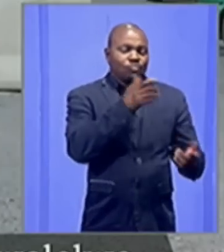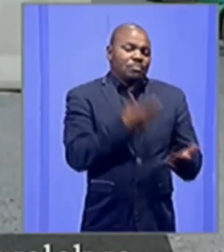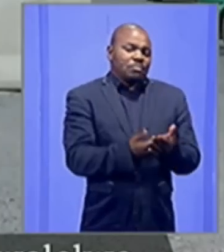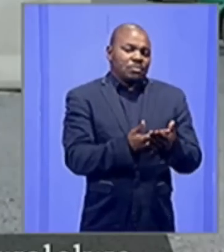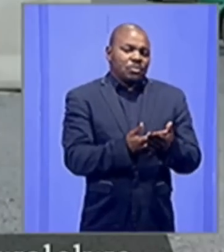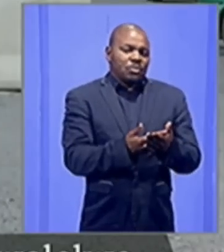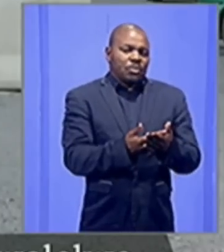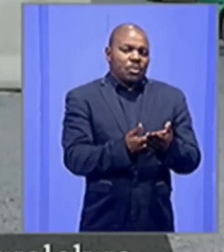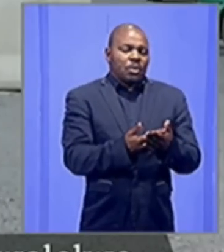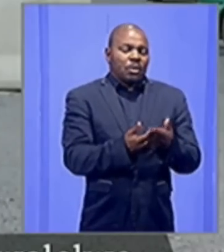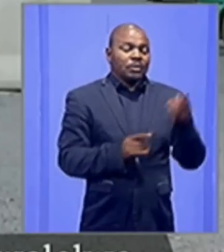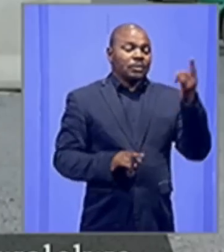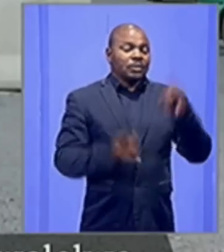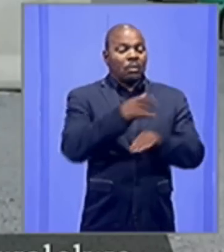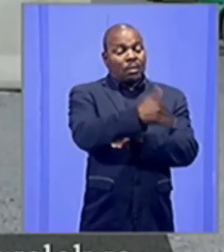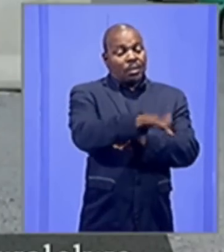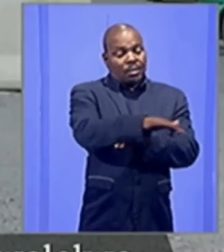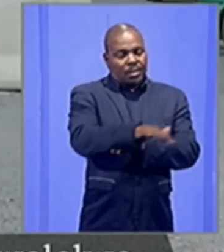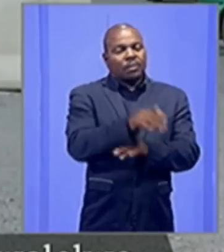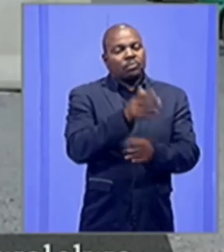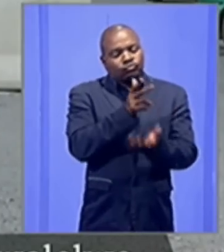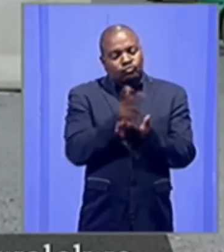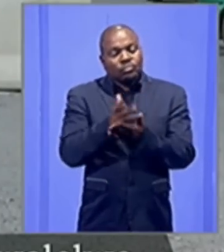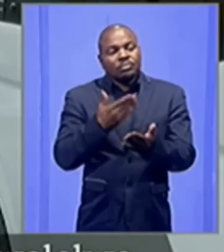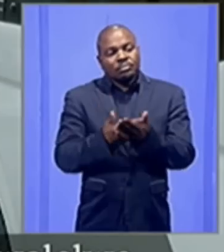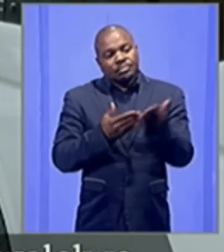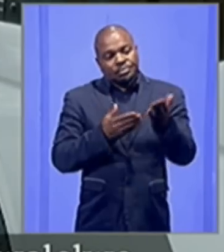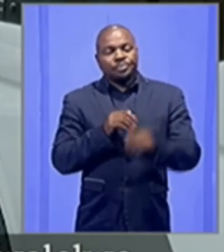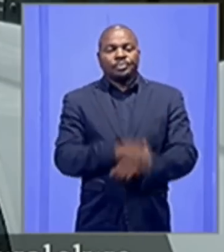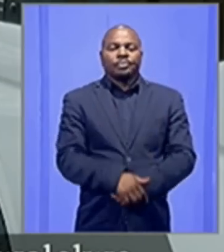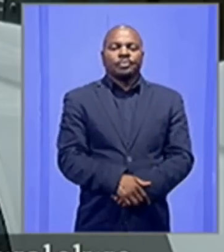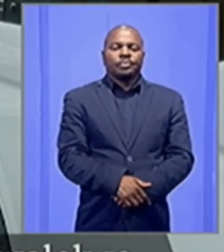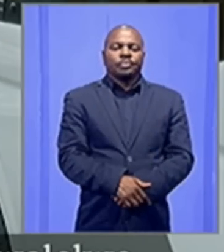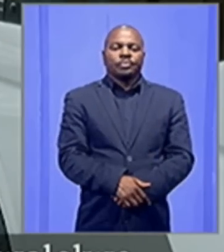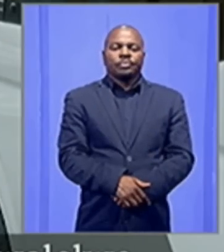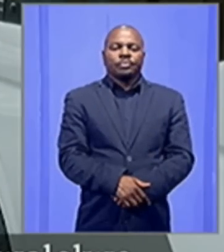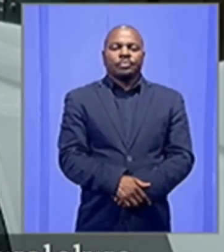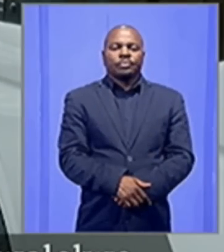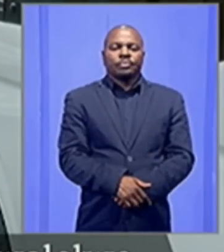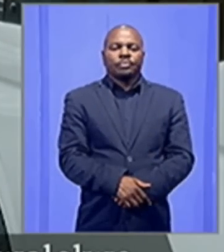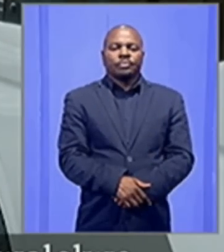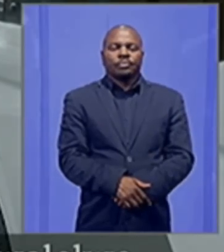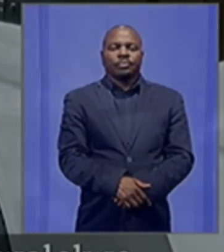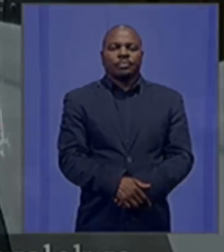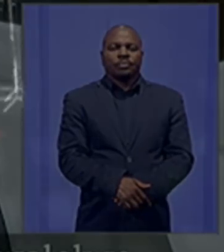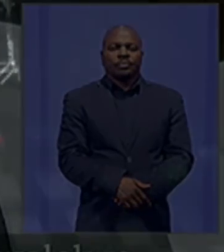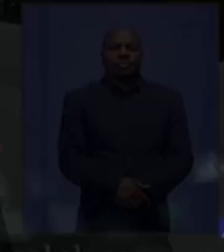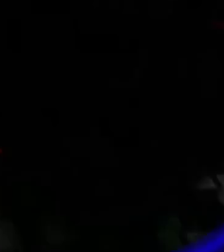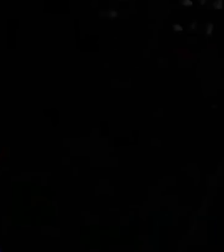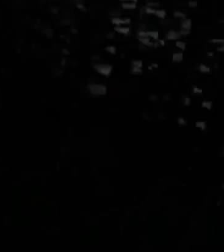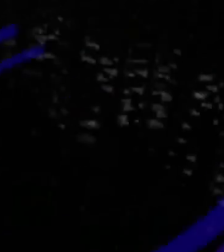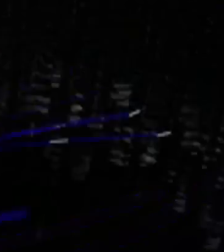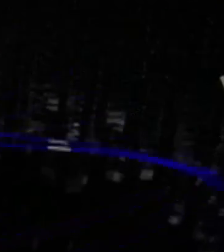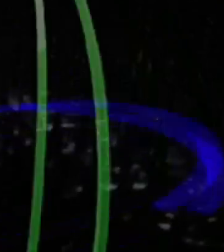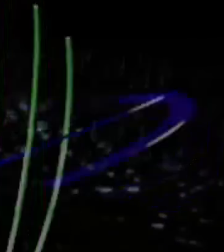ntlenyana ha setsi sa toropo ho emisa makoloi a bona. Thabiso Khadebe, ditaba tsa SABC, Kimberley.